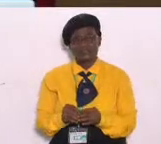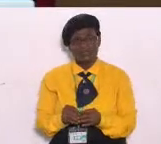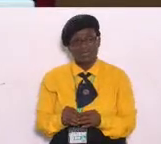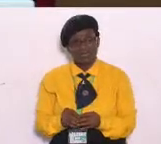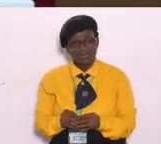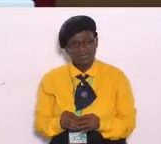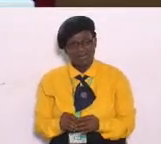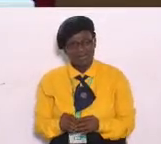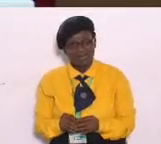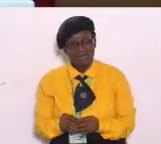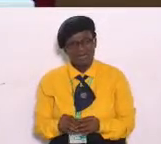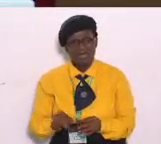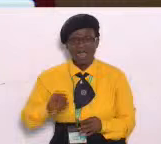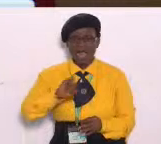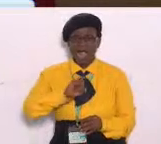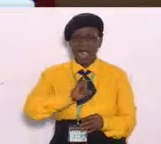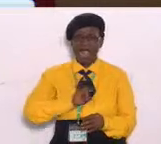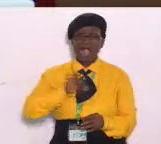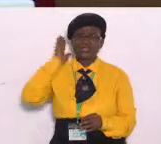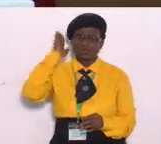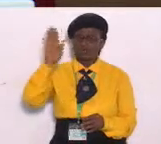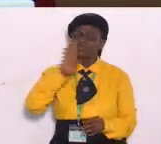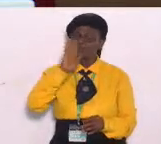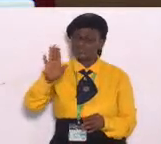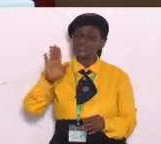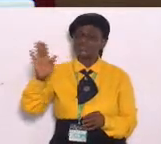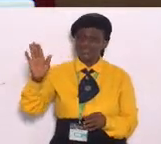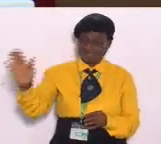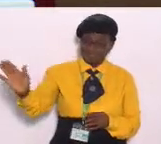I will be your source.